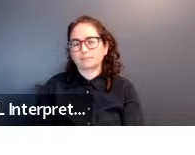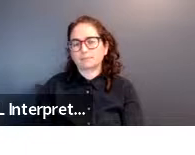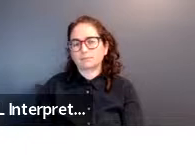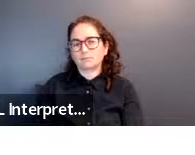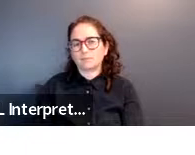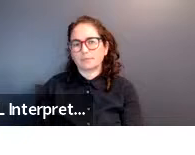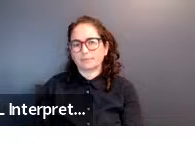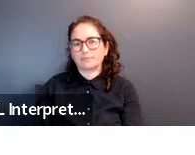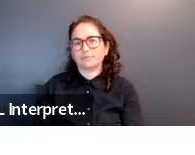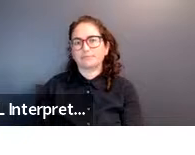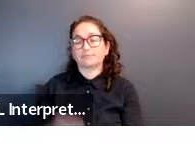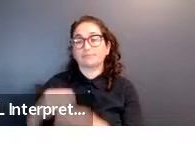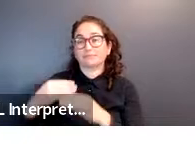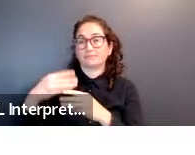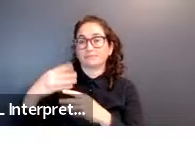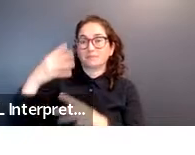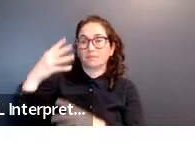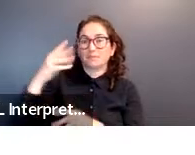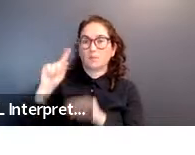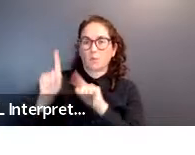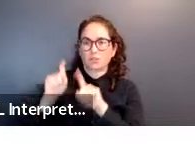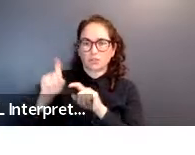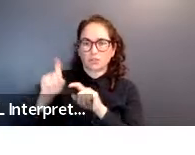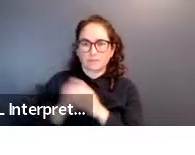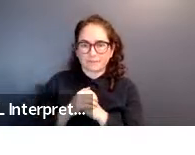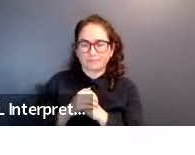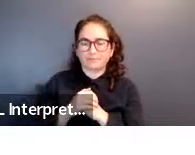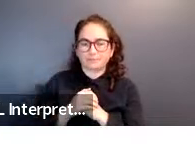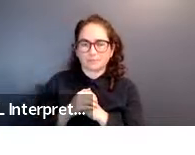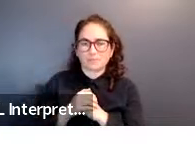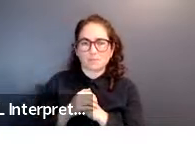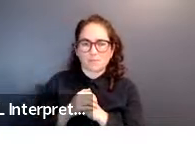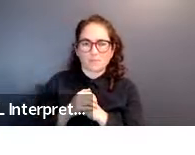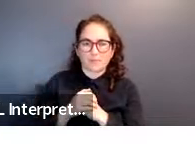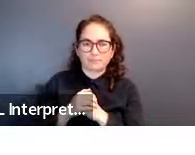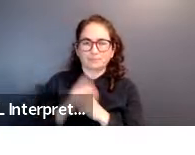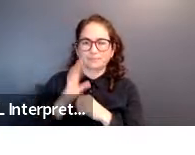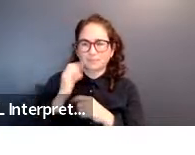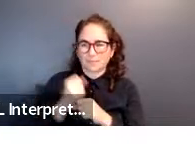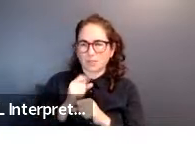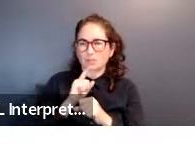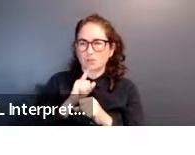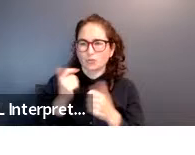There's quite a few questions, so we'll make sure that